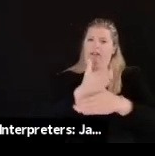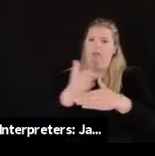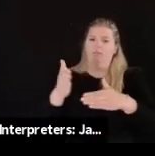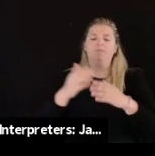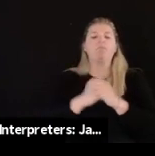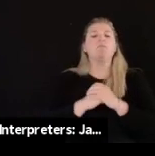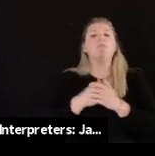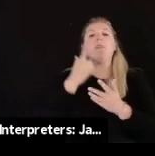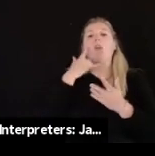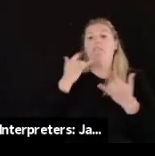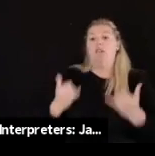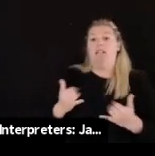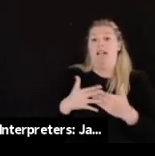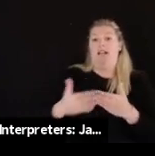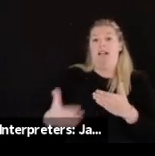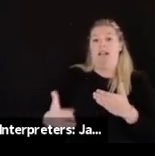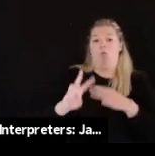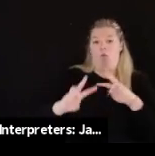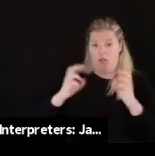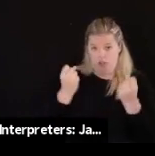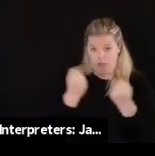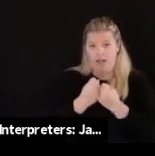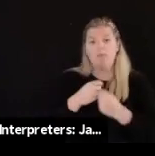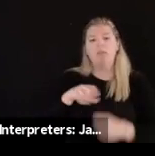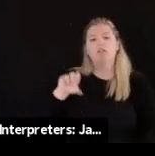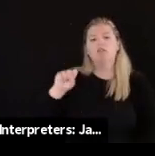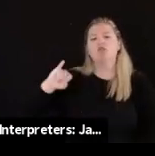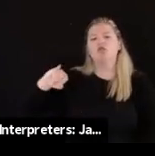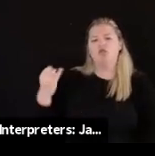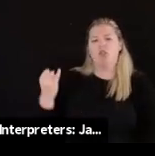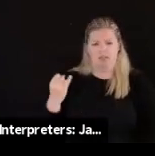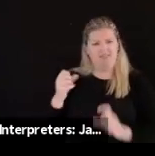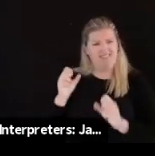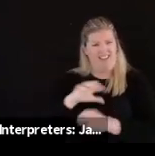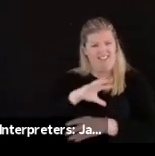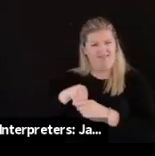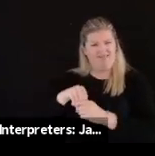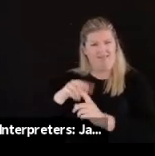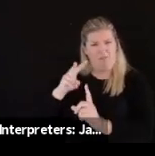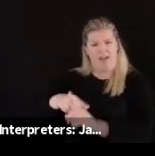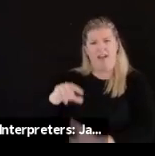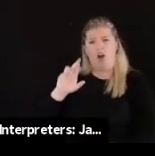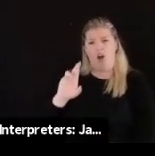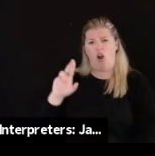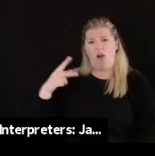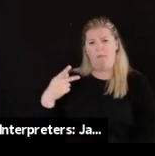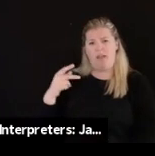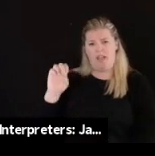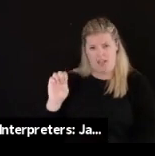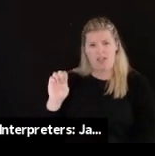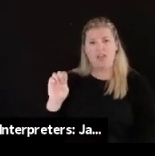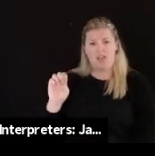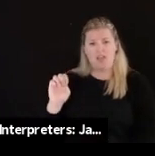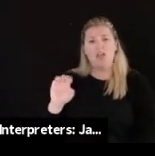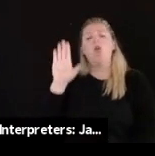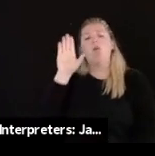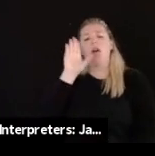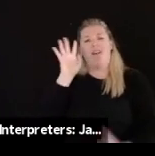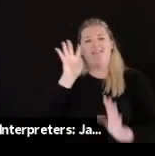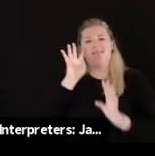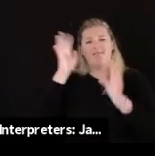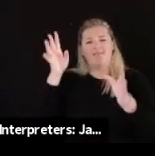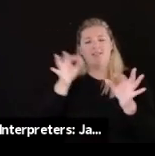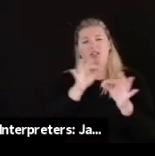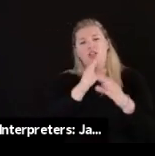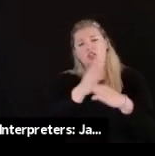that we will consider if social justice can apply to RPE. We will create shared language when considering how to define